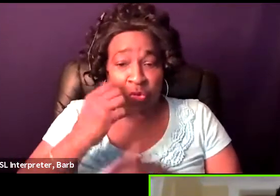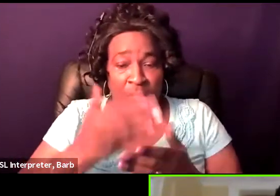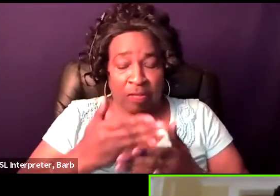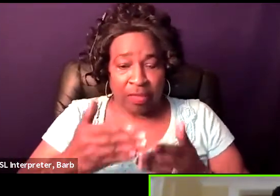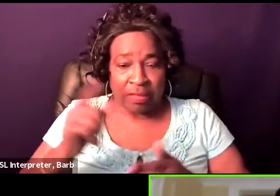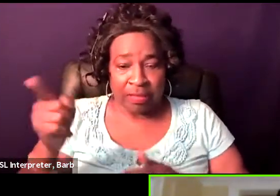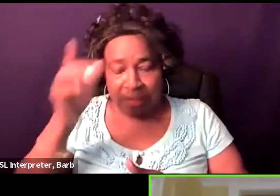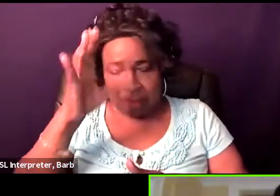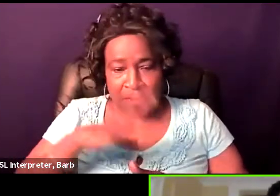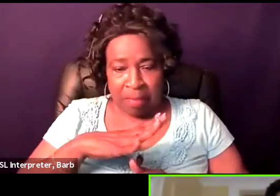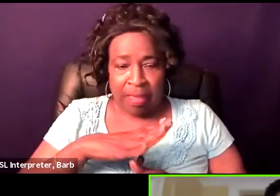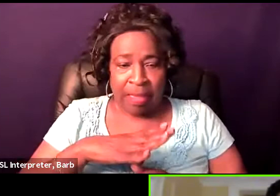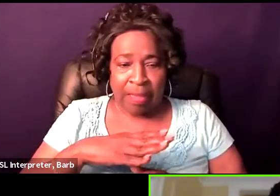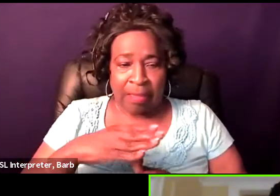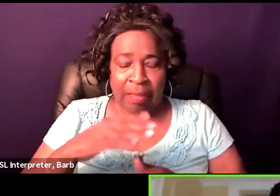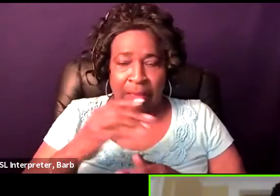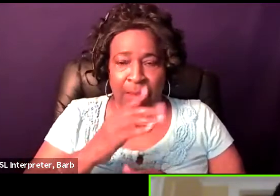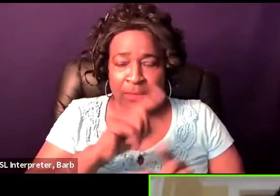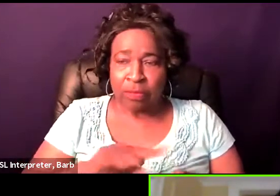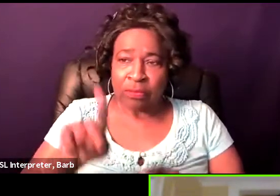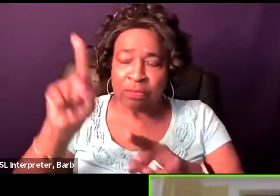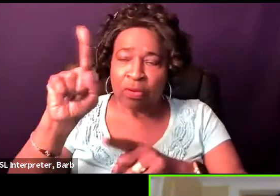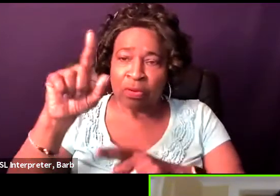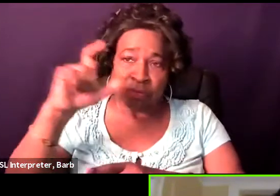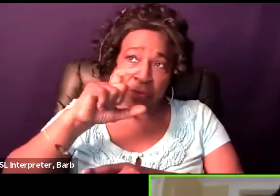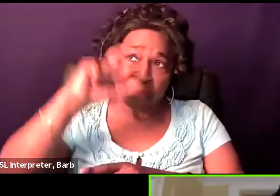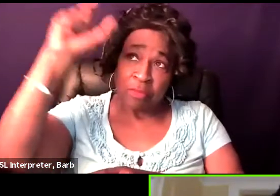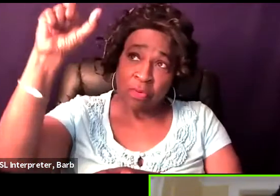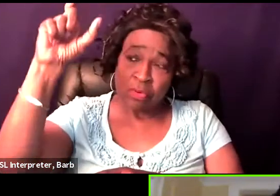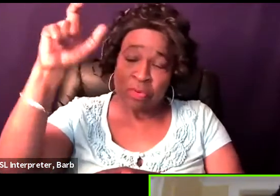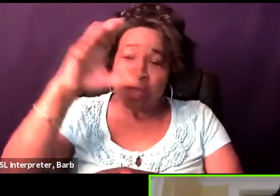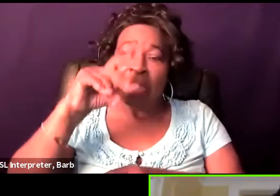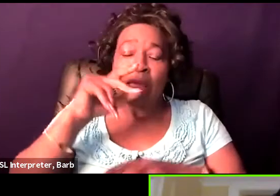going to the moon. Meanwhile, workers don't have